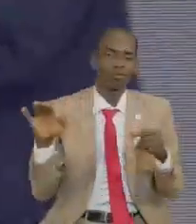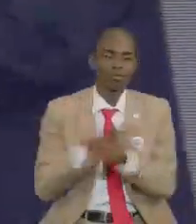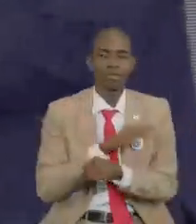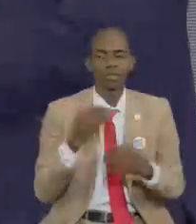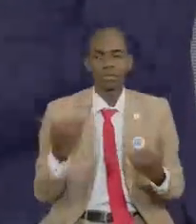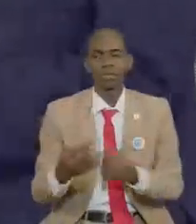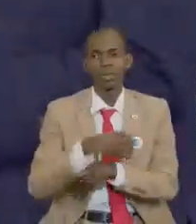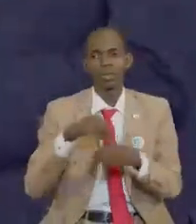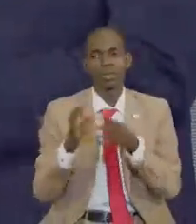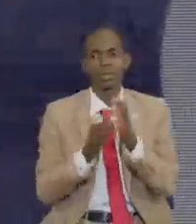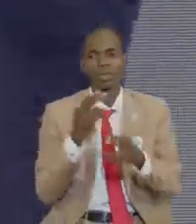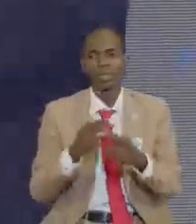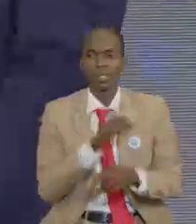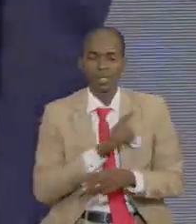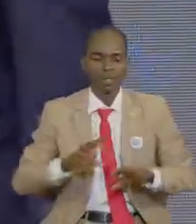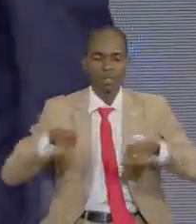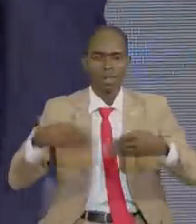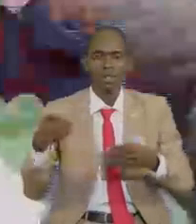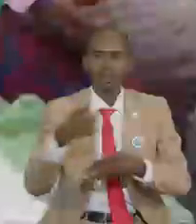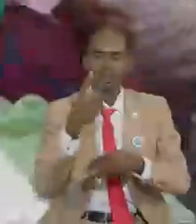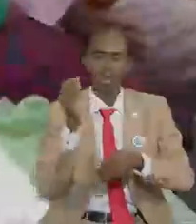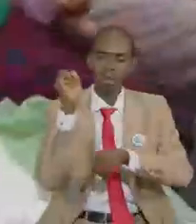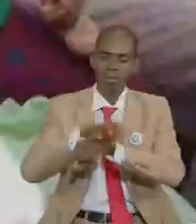you the prevailing power today.